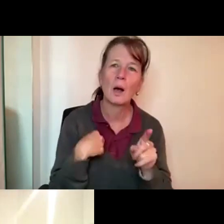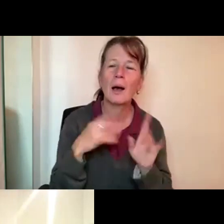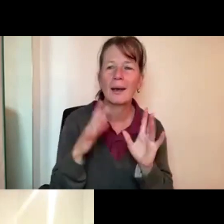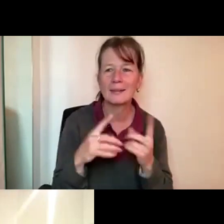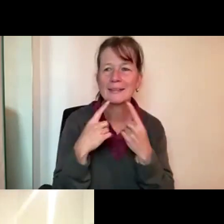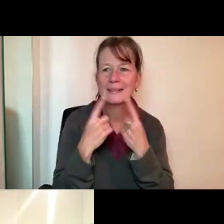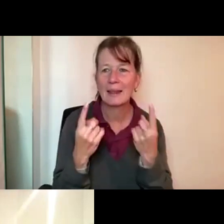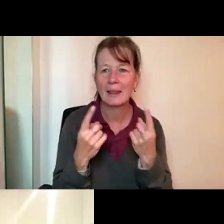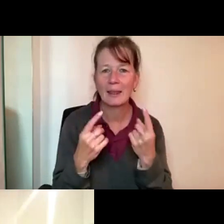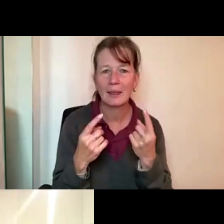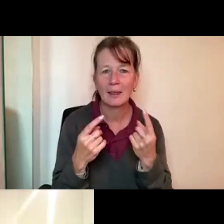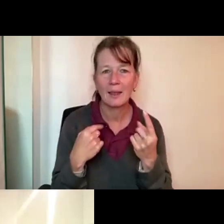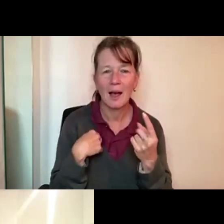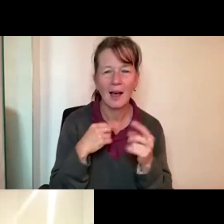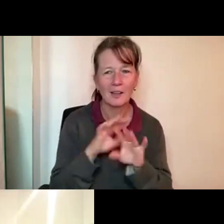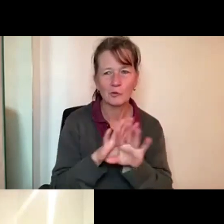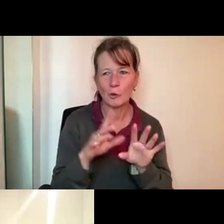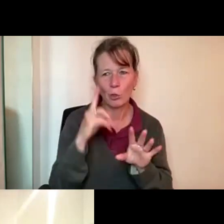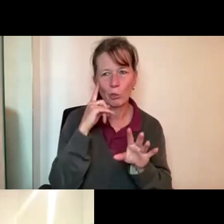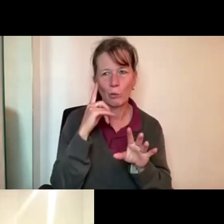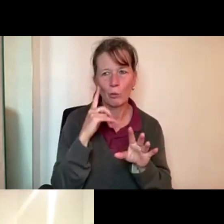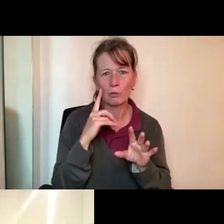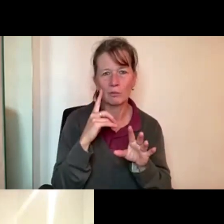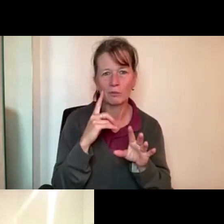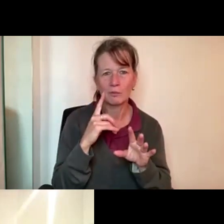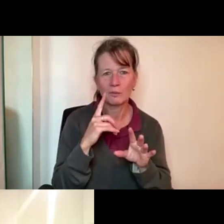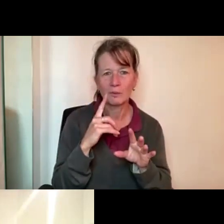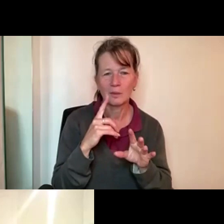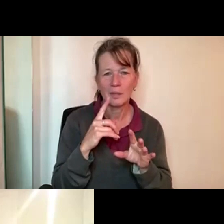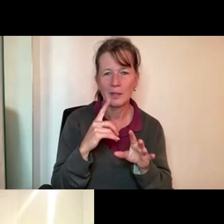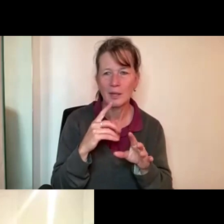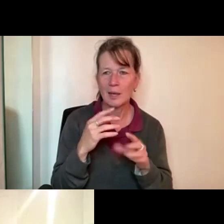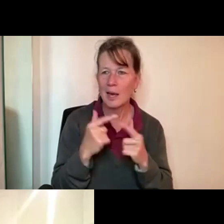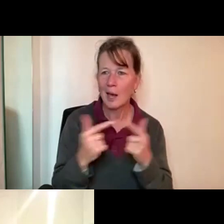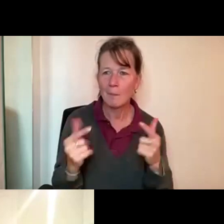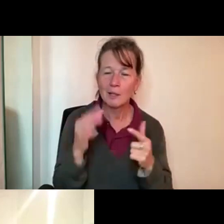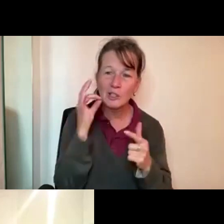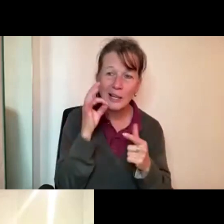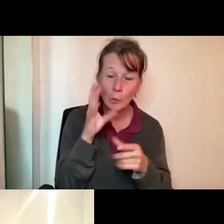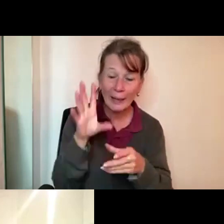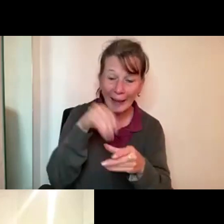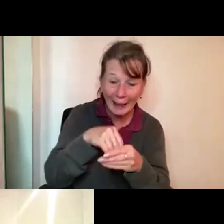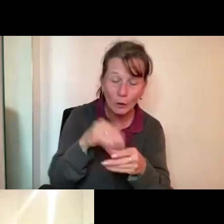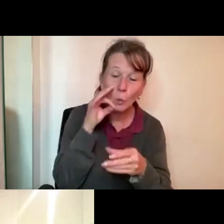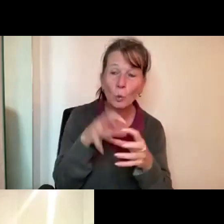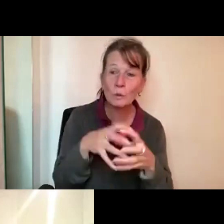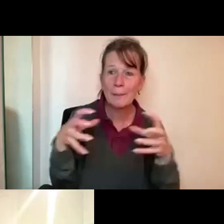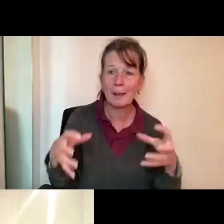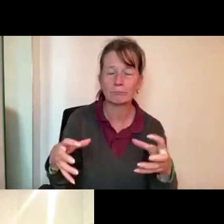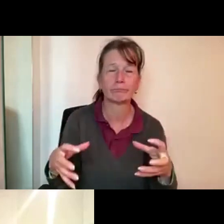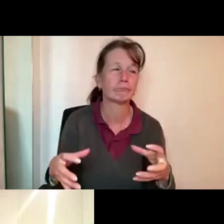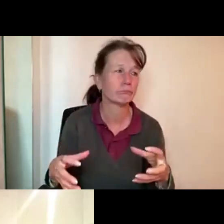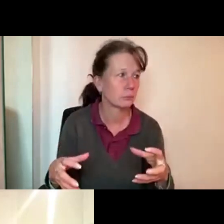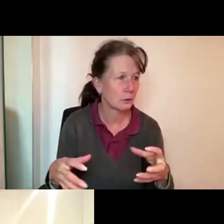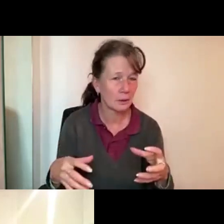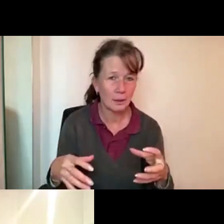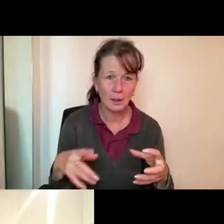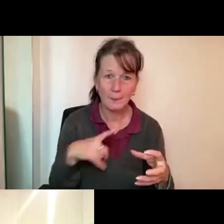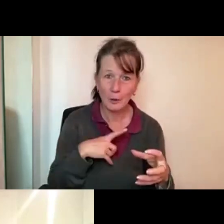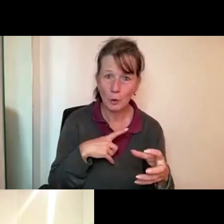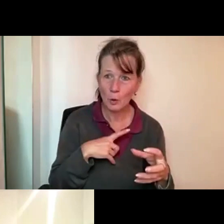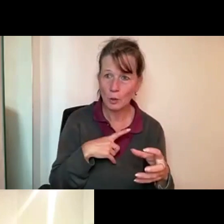I had underestimated the amount of liquid watermelons hold. So that became a whole malarkey, because of course we have all those